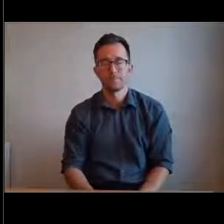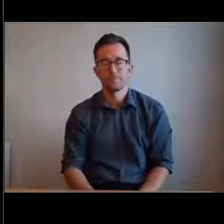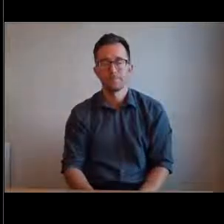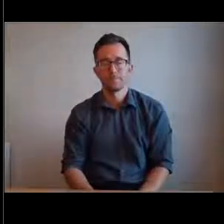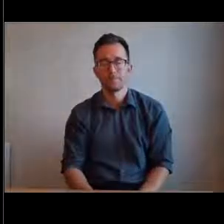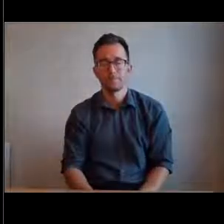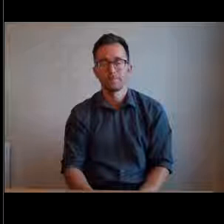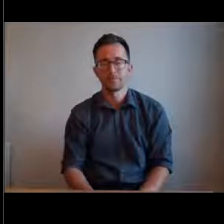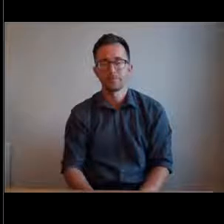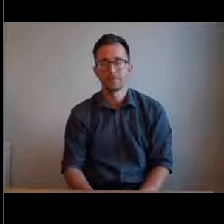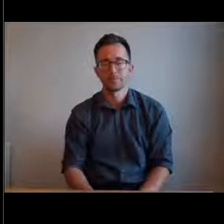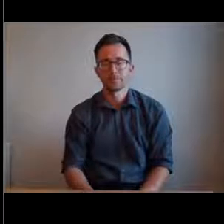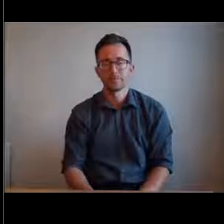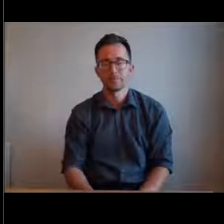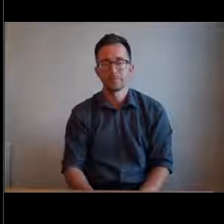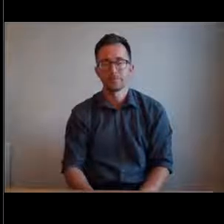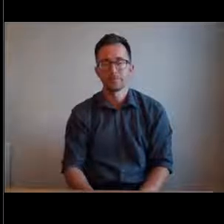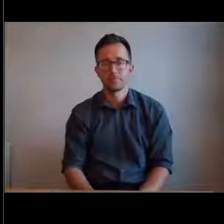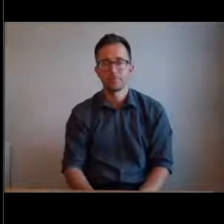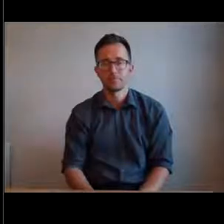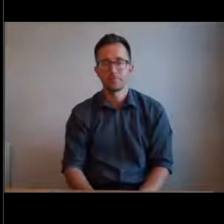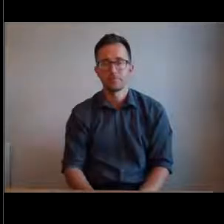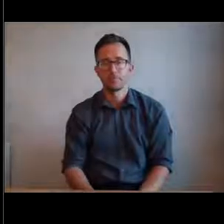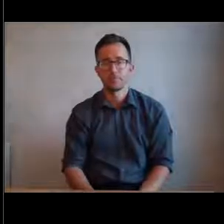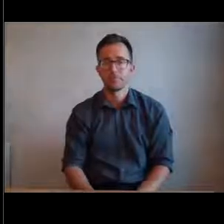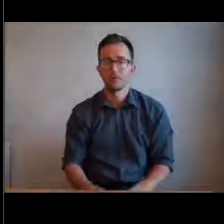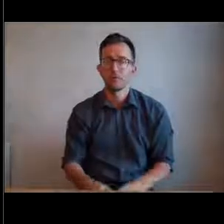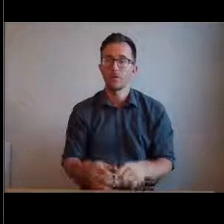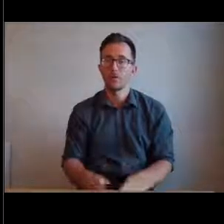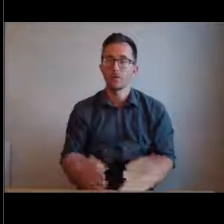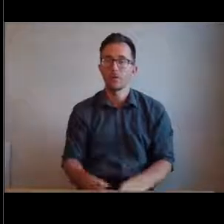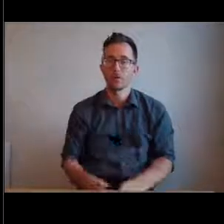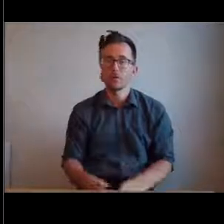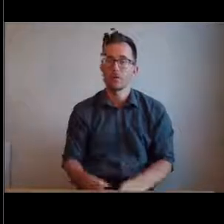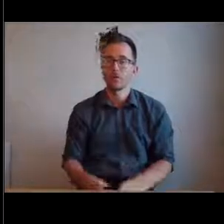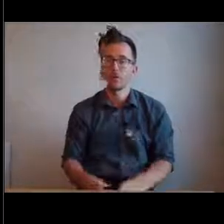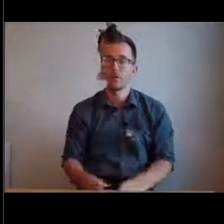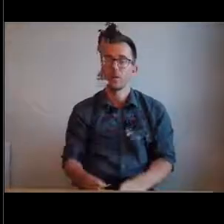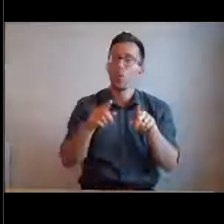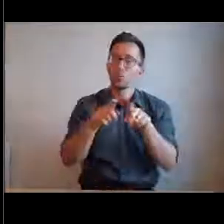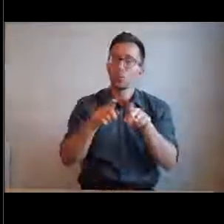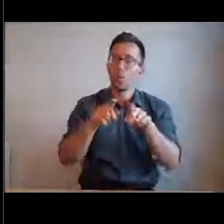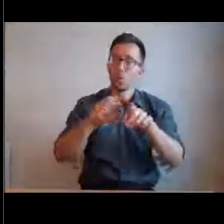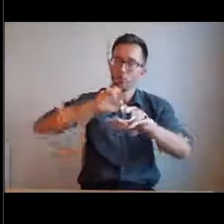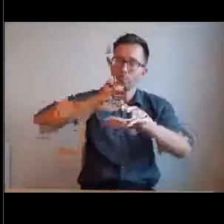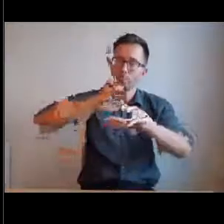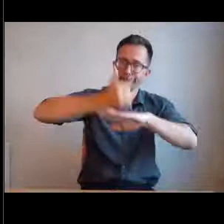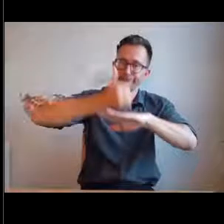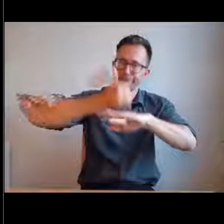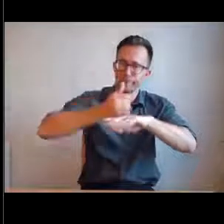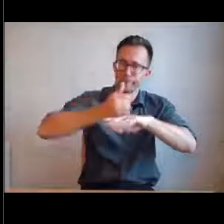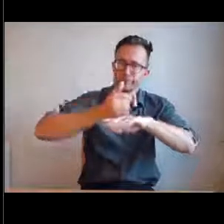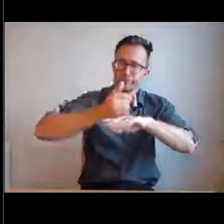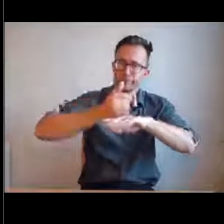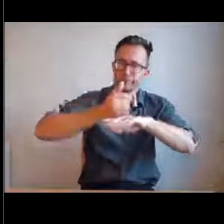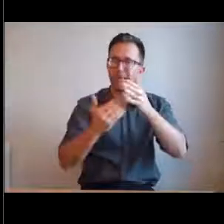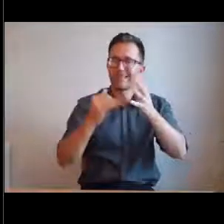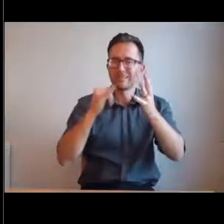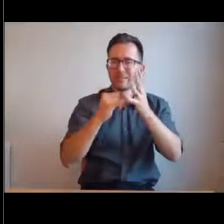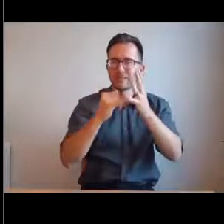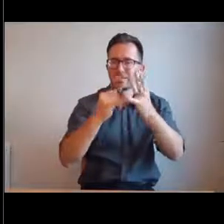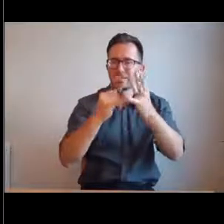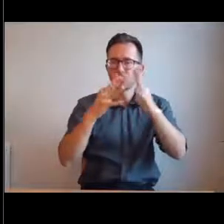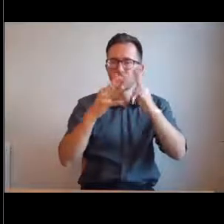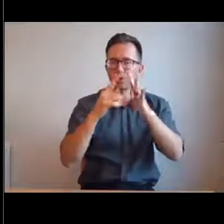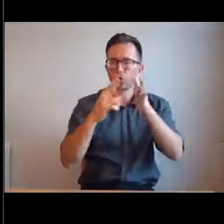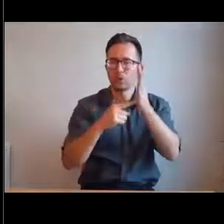As mentioned previously, there's moving on to utilities, a new switching station is required to distribute electricity to all new